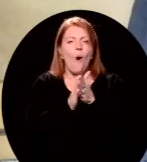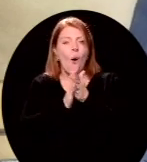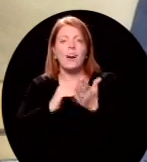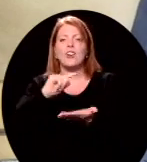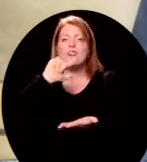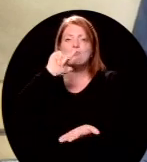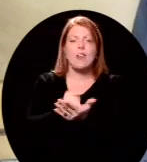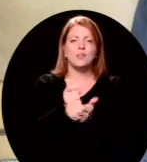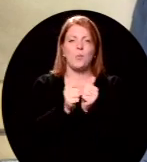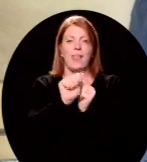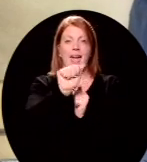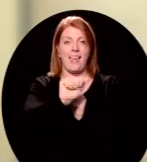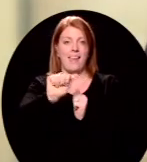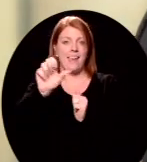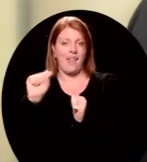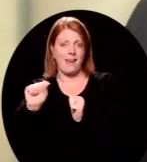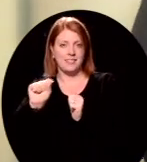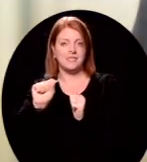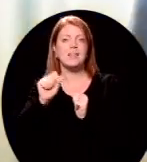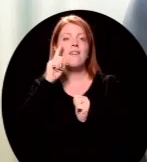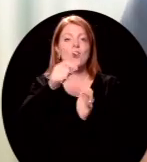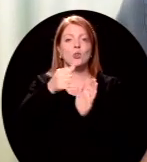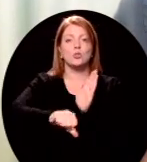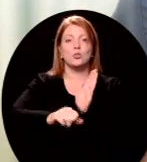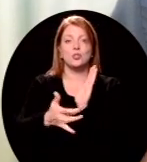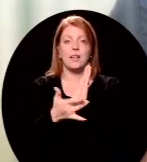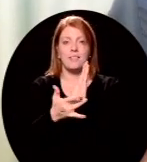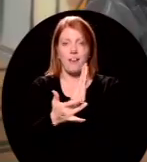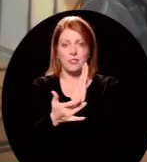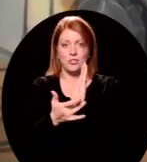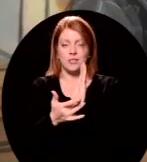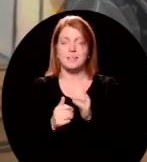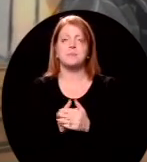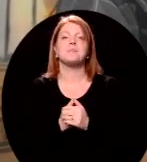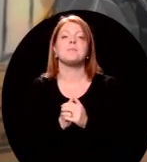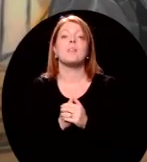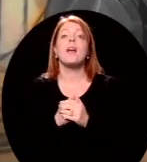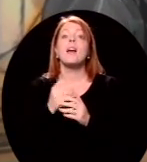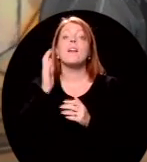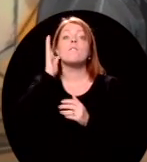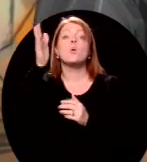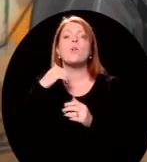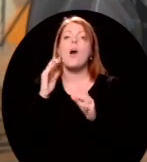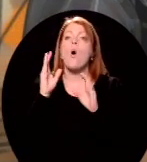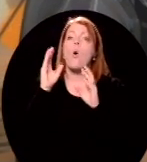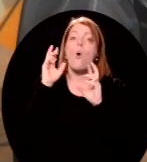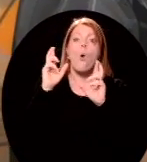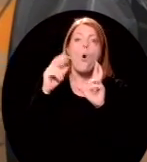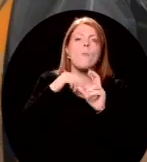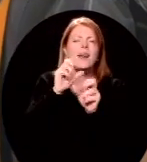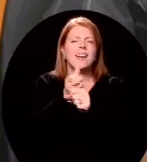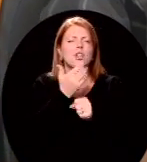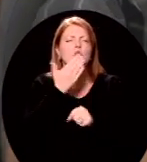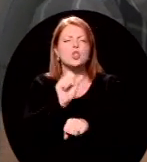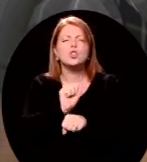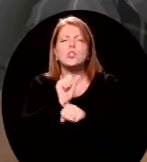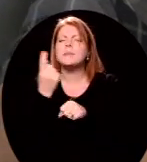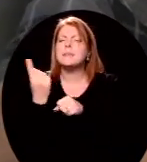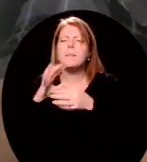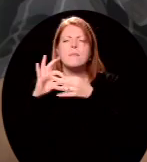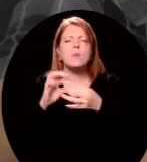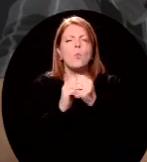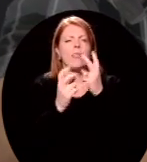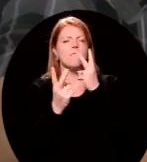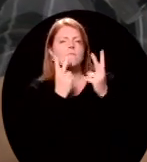with Associates of Applied Science in Surgical Technology. For the future, I hope to get a really good job in visual